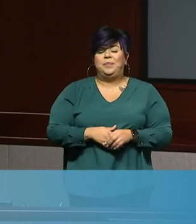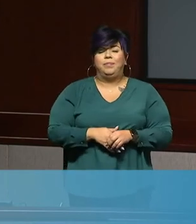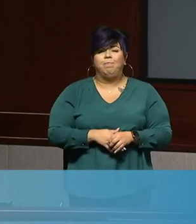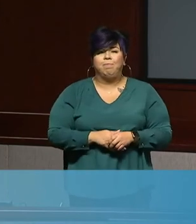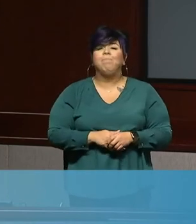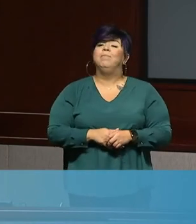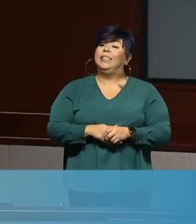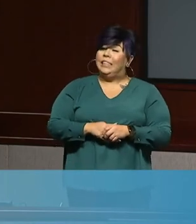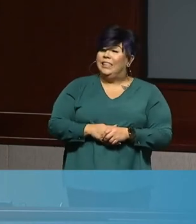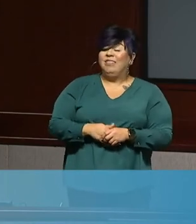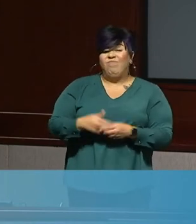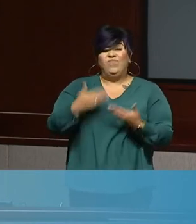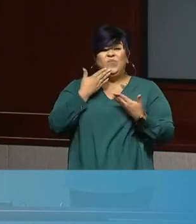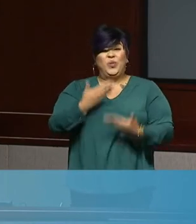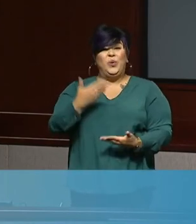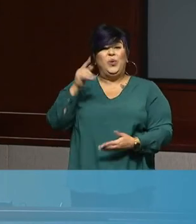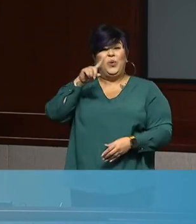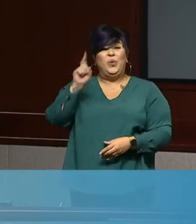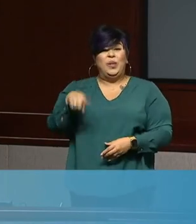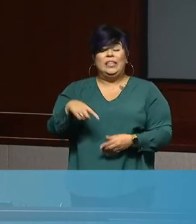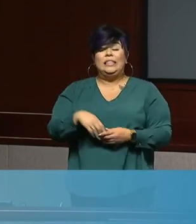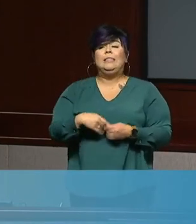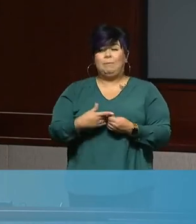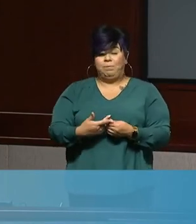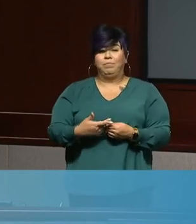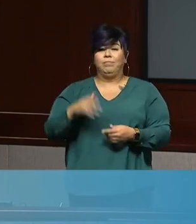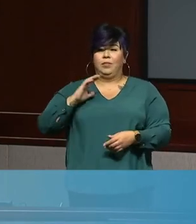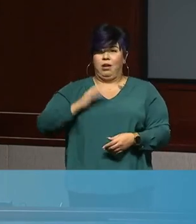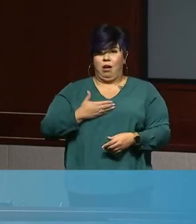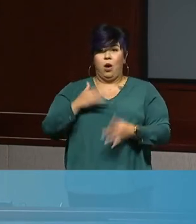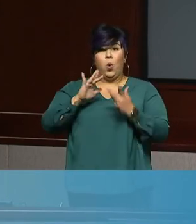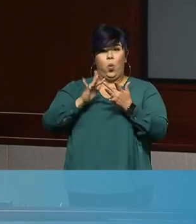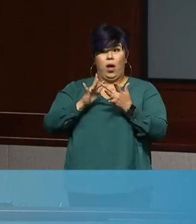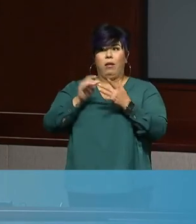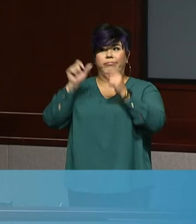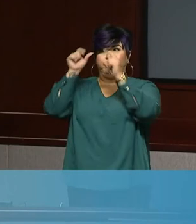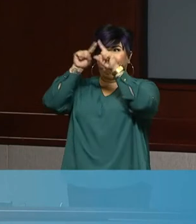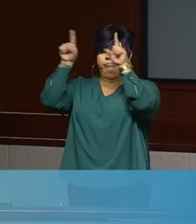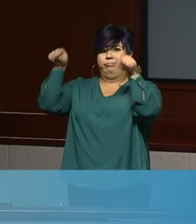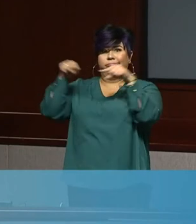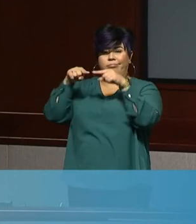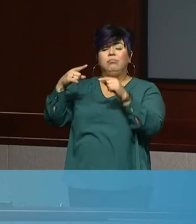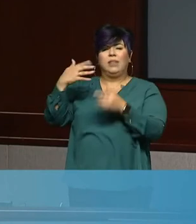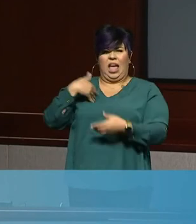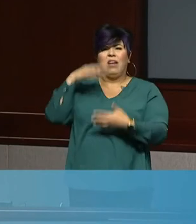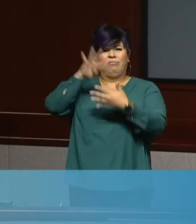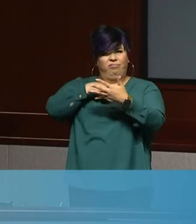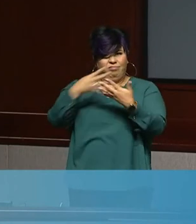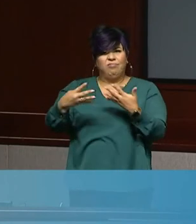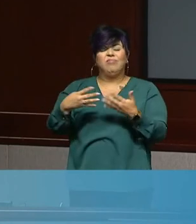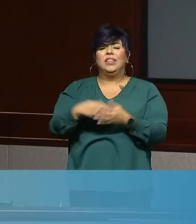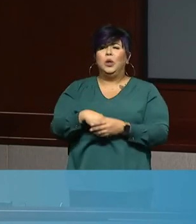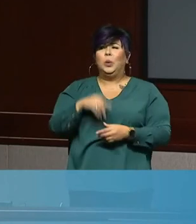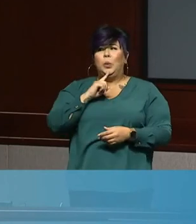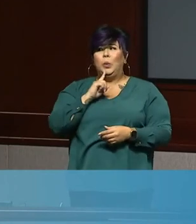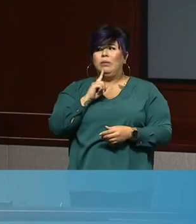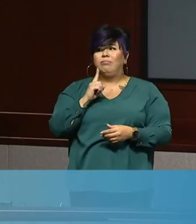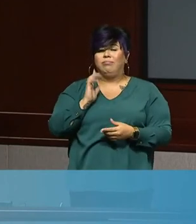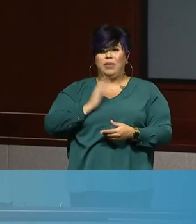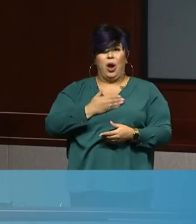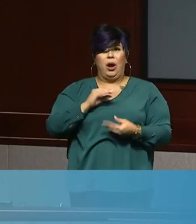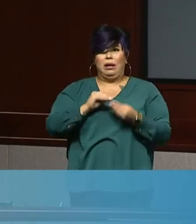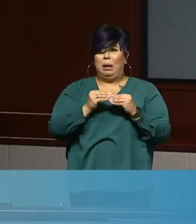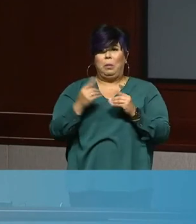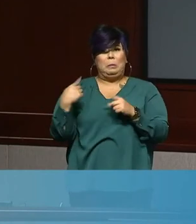Thanks Carrie. That's a great question. Um, you know, if you look at our dashboard and you look at sort of the epi curve that we have in the number of cases, you can see that we have been on the